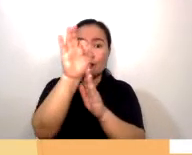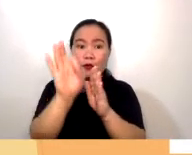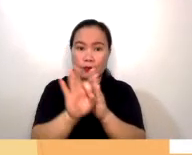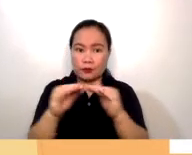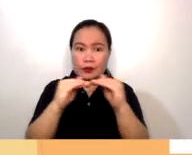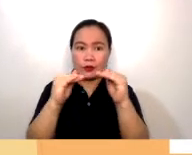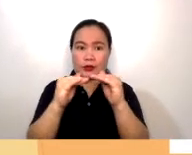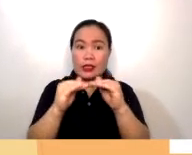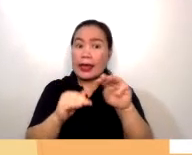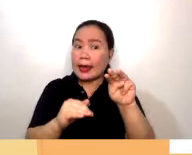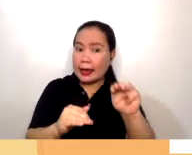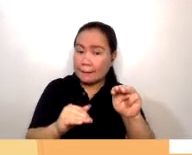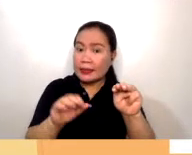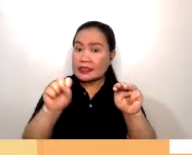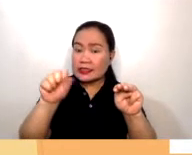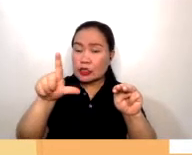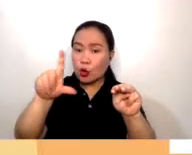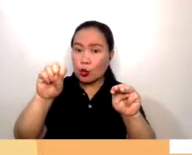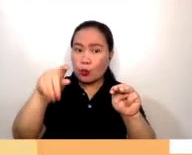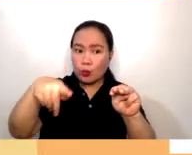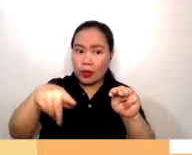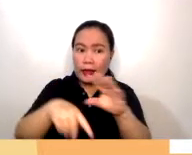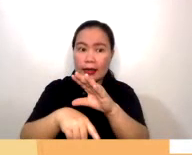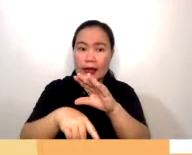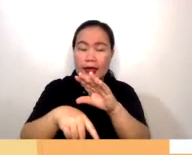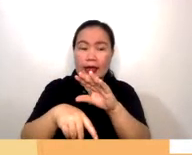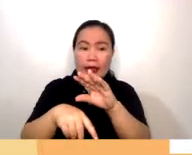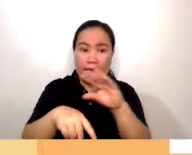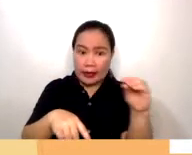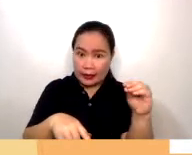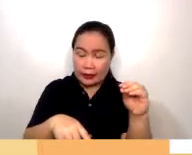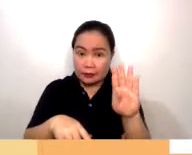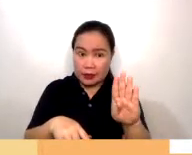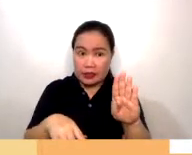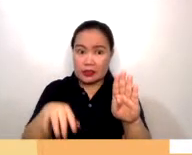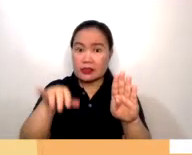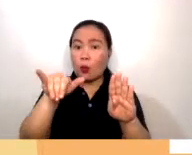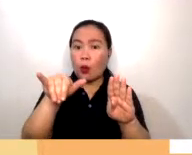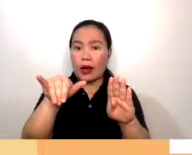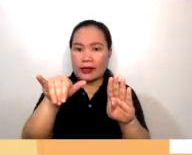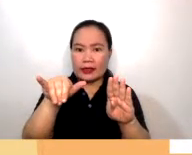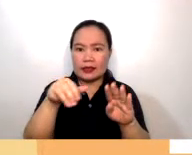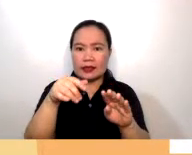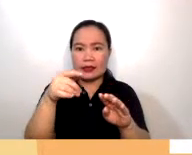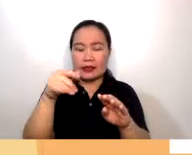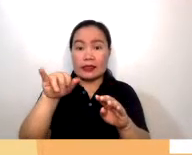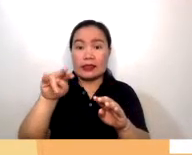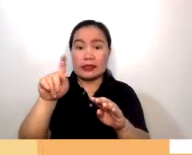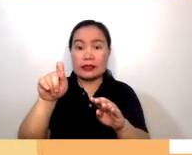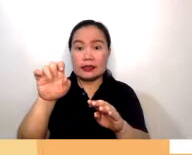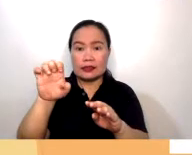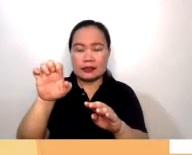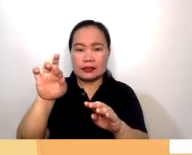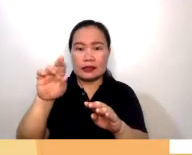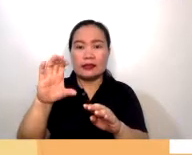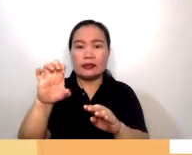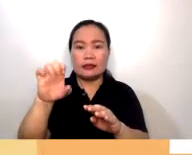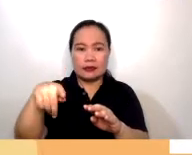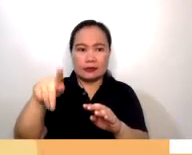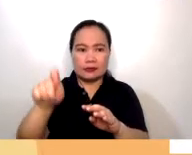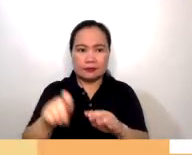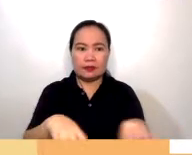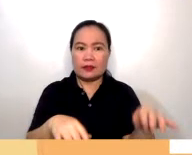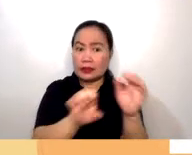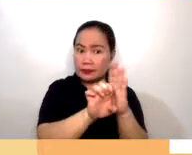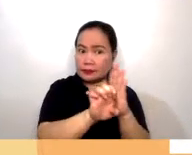slope and b is y-intercept. Example, y equals 3x plus